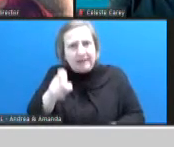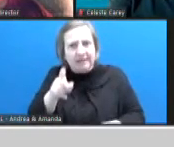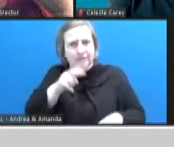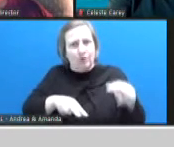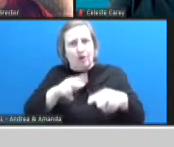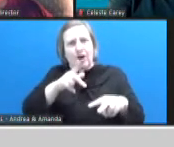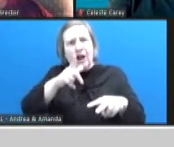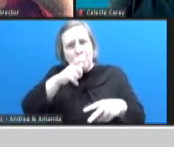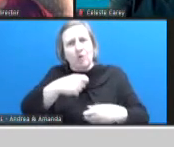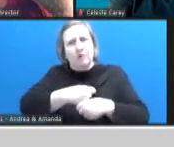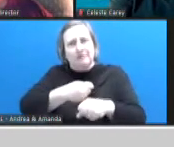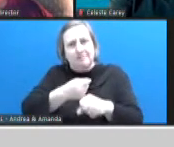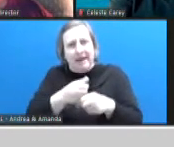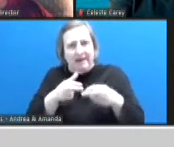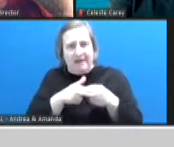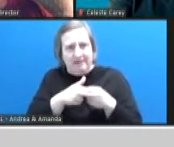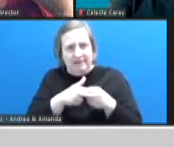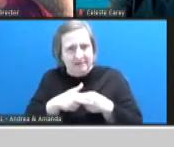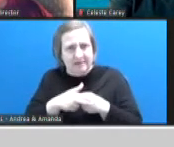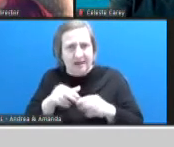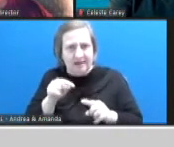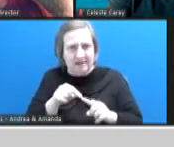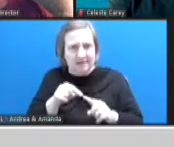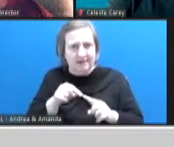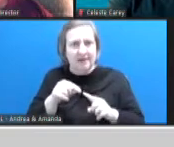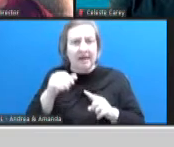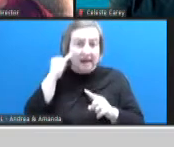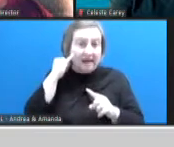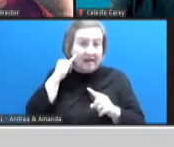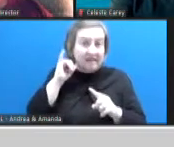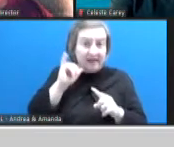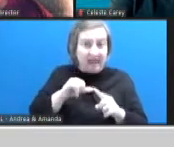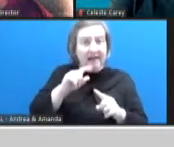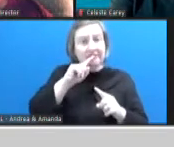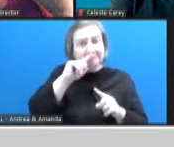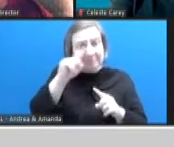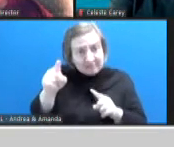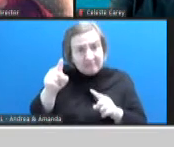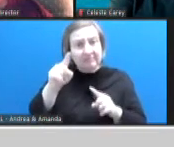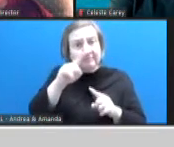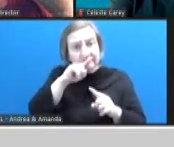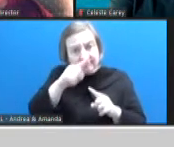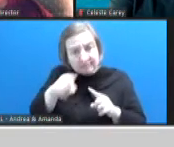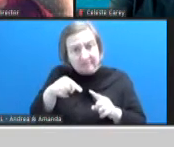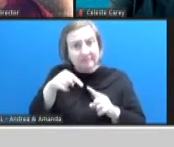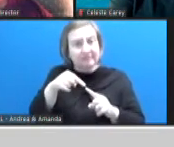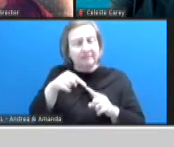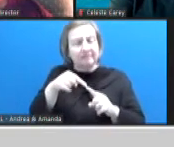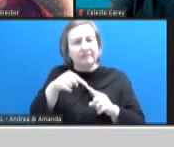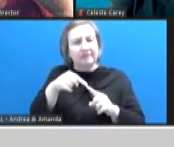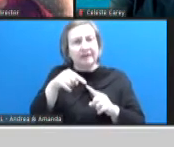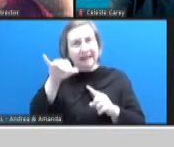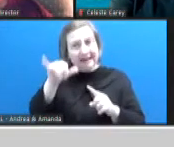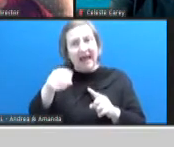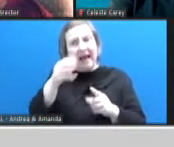who's creating these slides and whether or not it really, really is the material that the